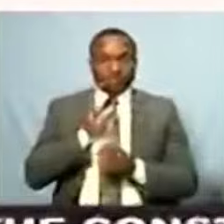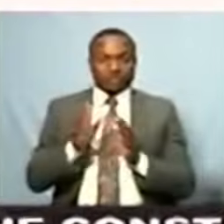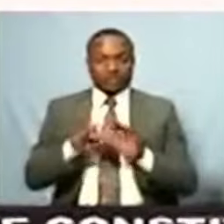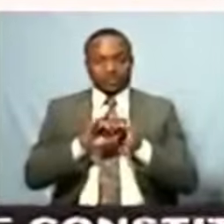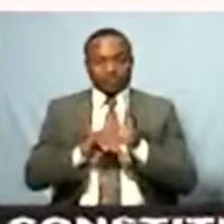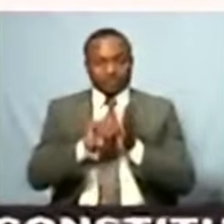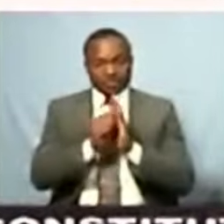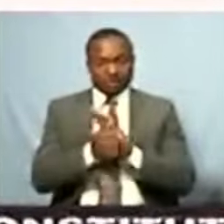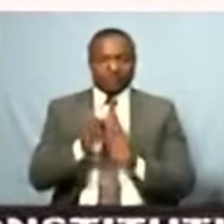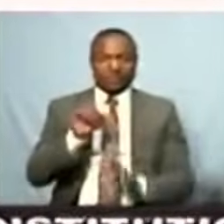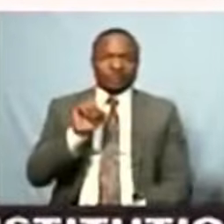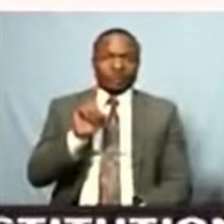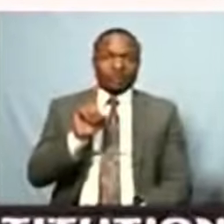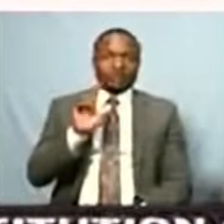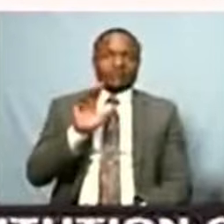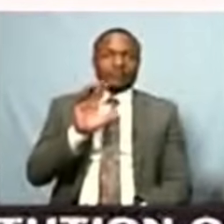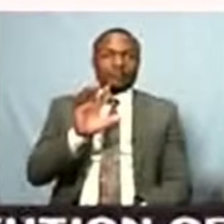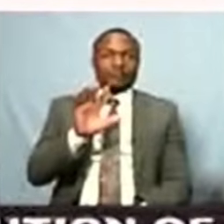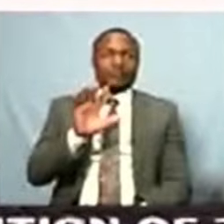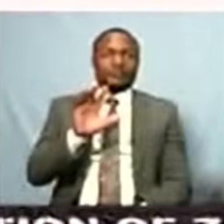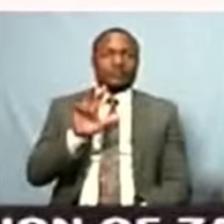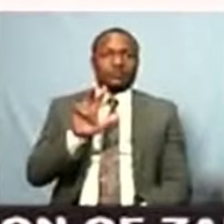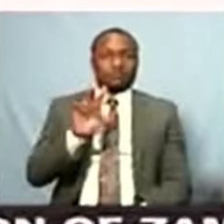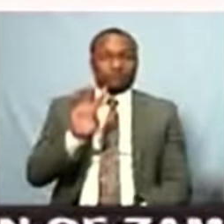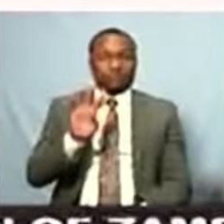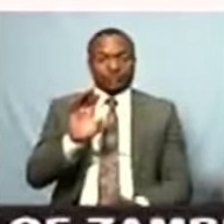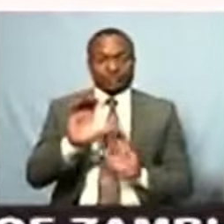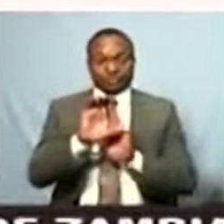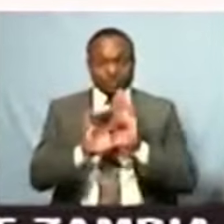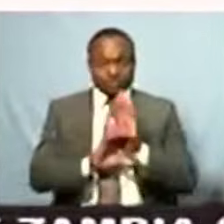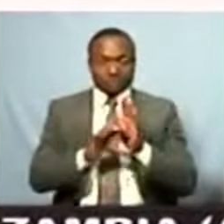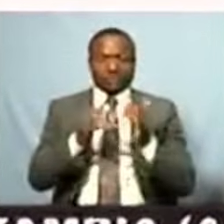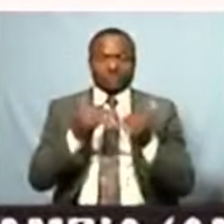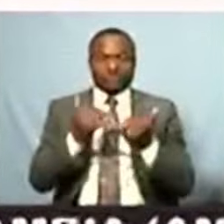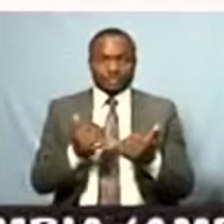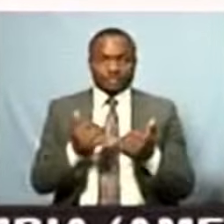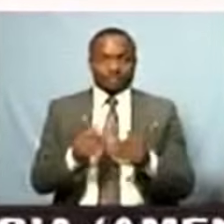Article 153(4) of the current constitution.